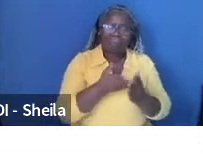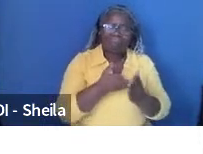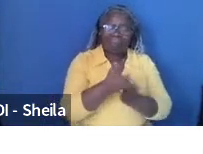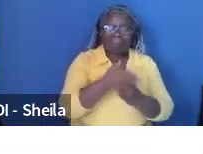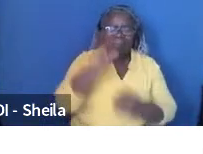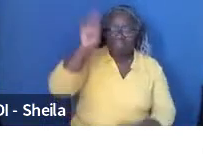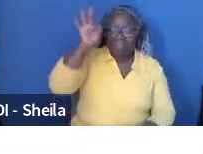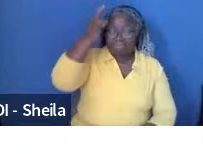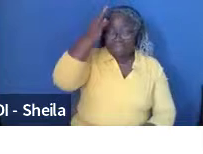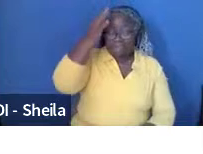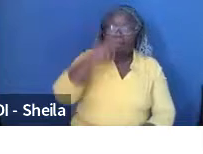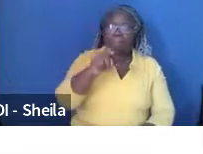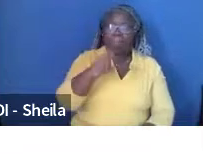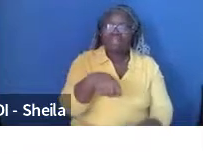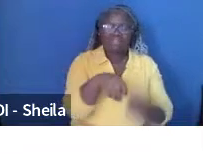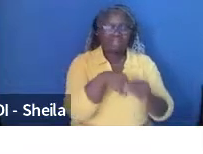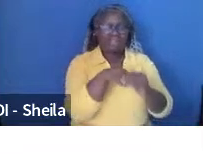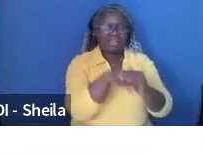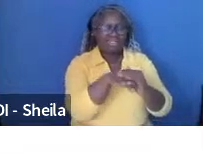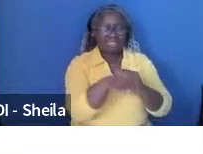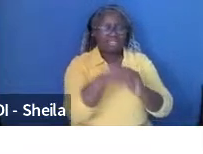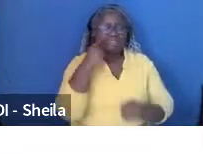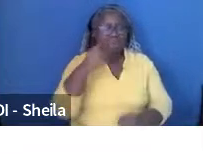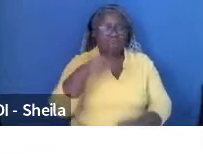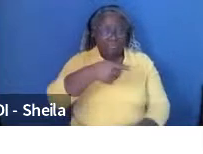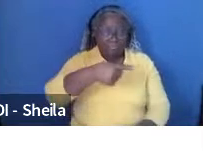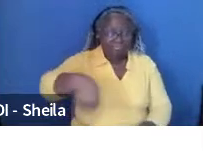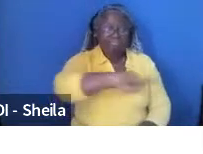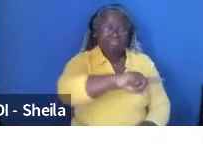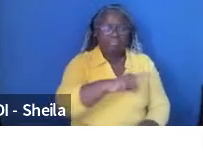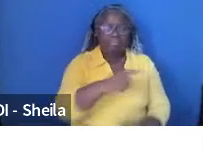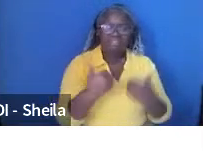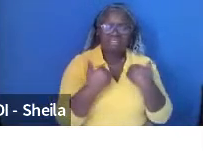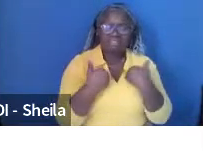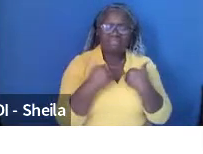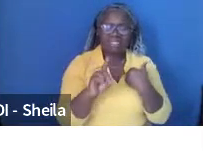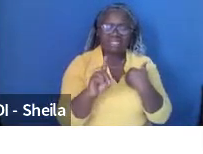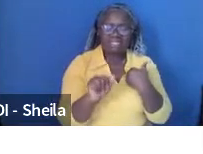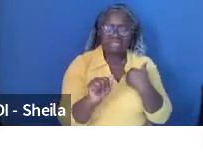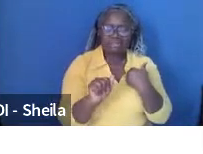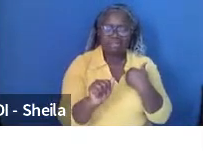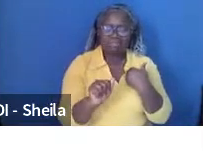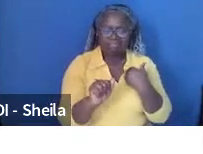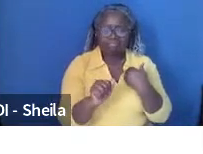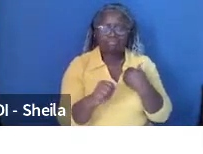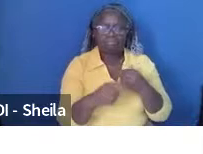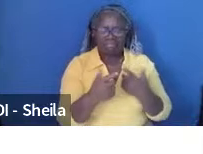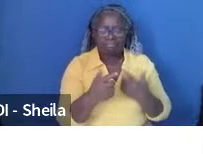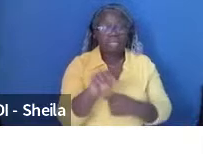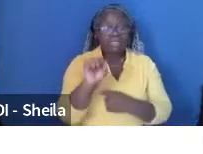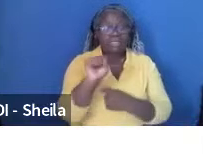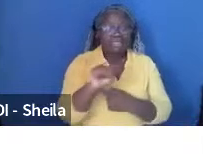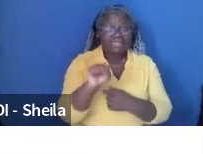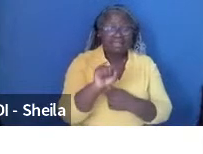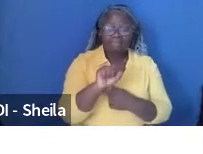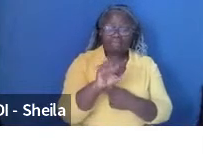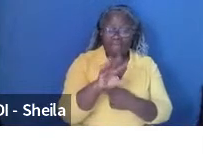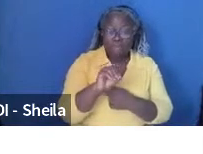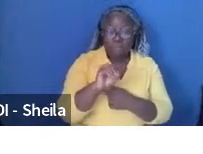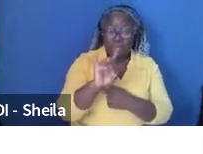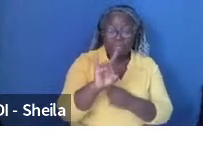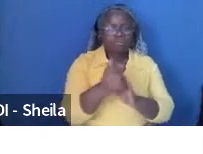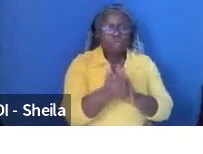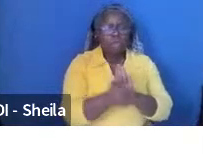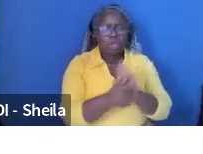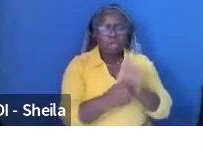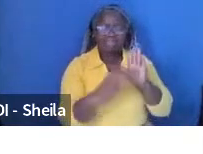disabilities. While Section 508 is a law for federal agencies, many non-federal entities like states and universities